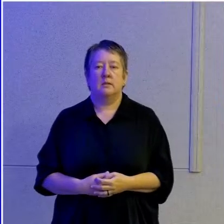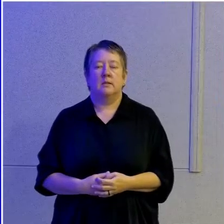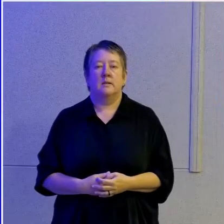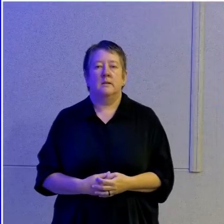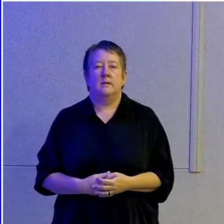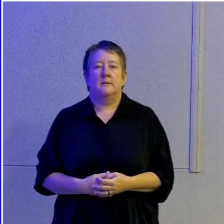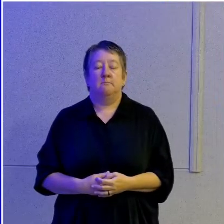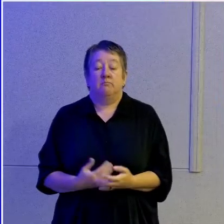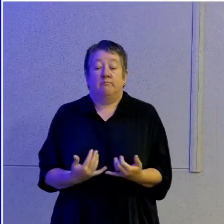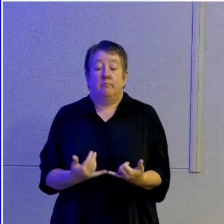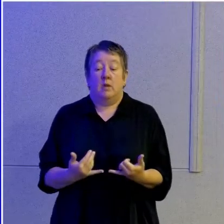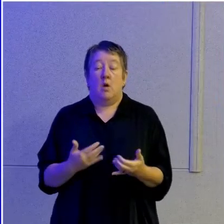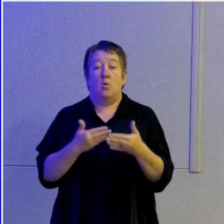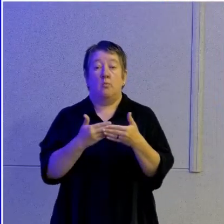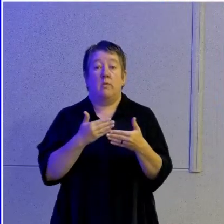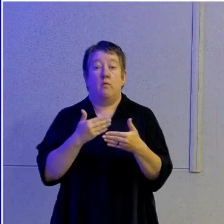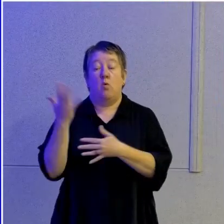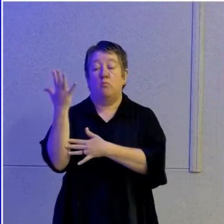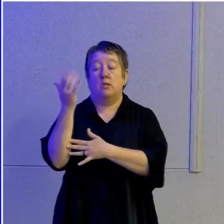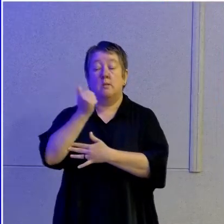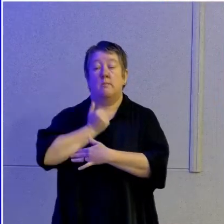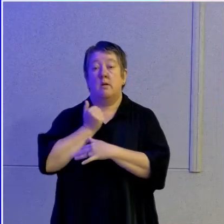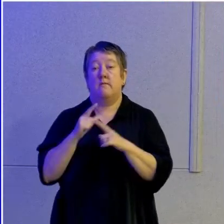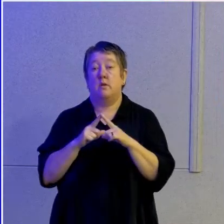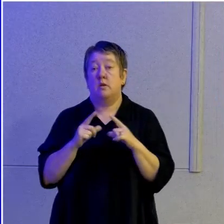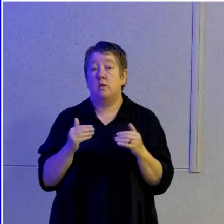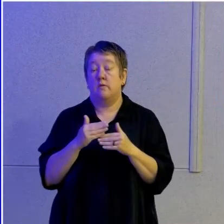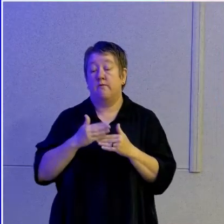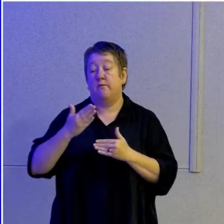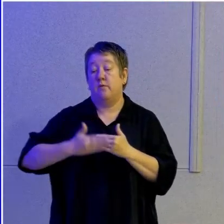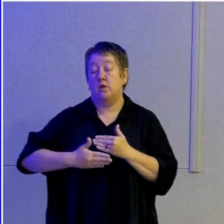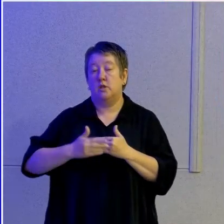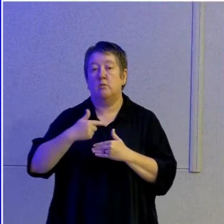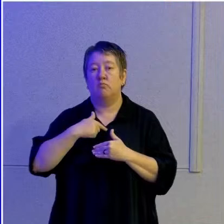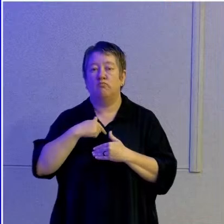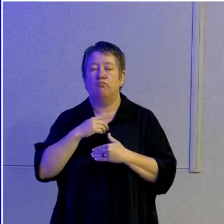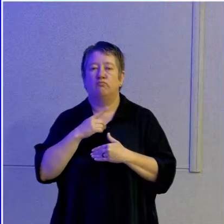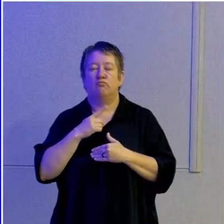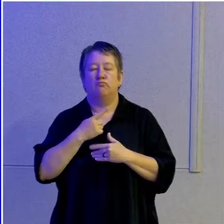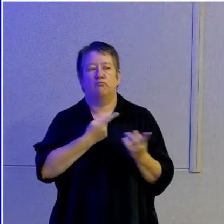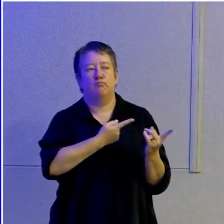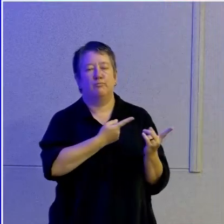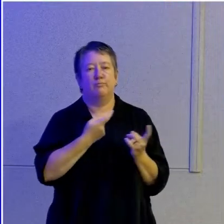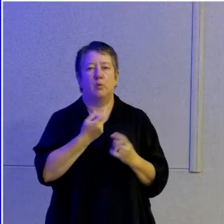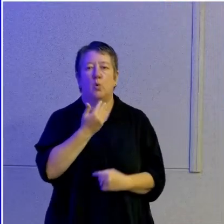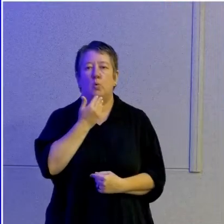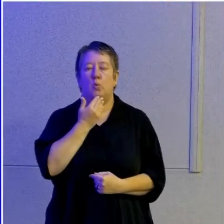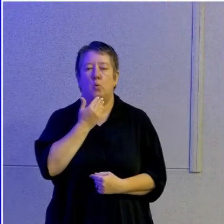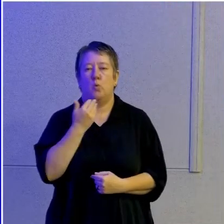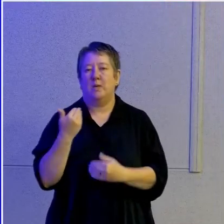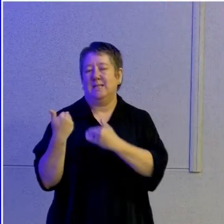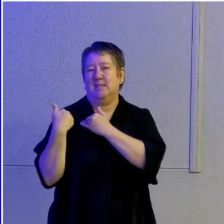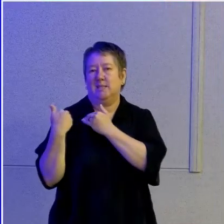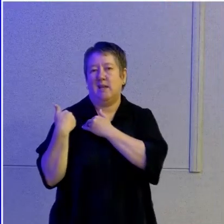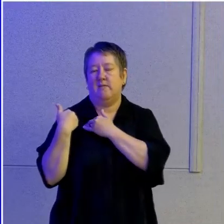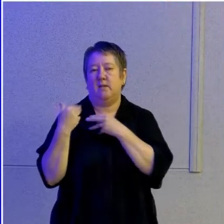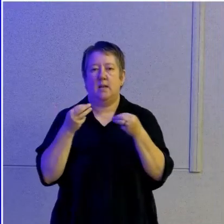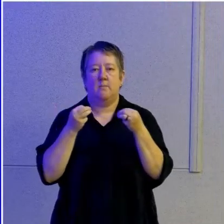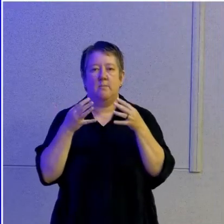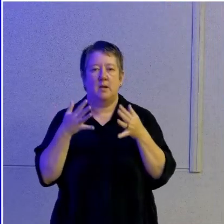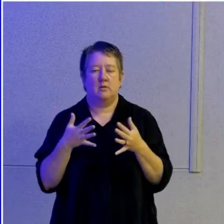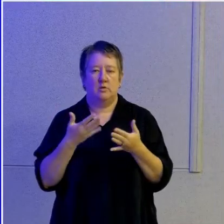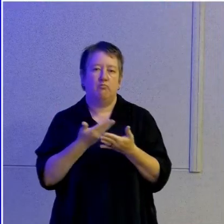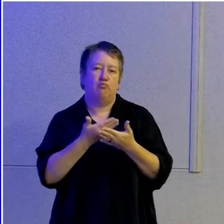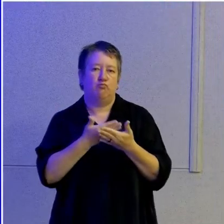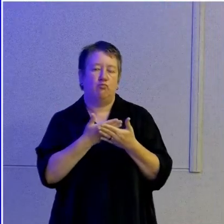my presentation, I'll call upon our safety manager to deal with